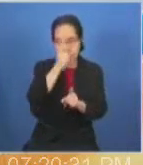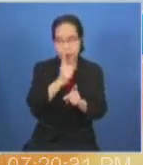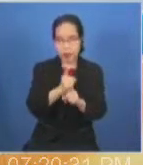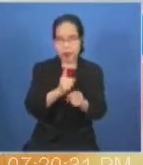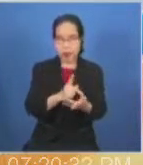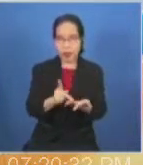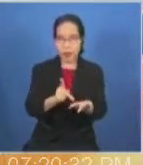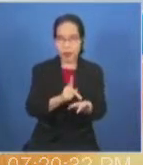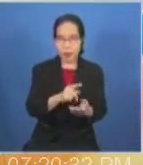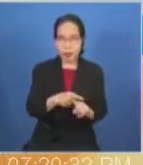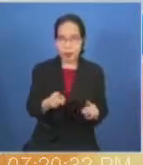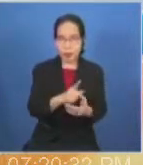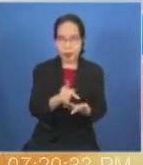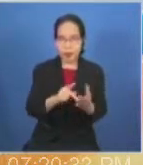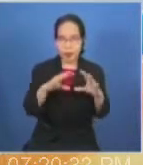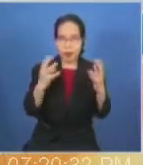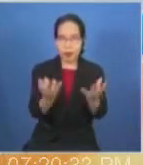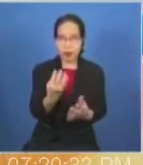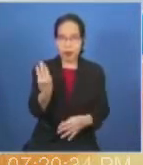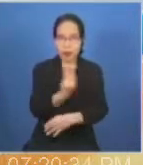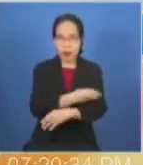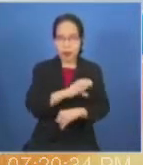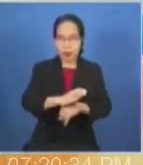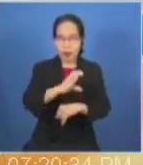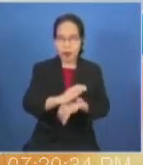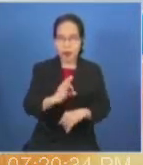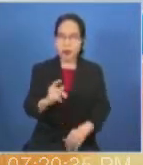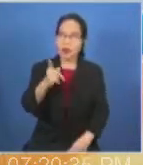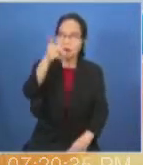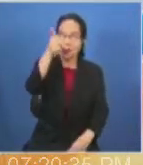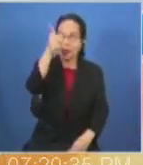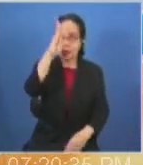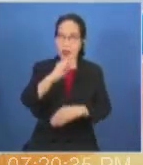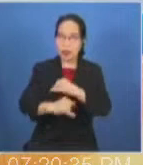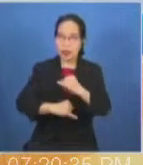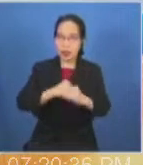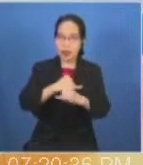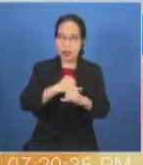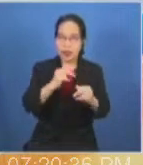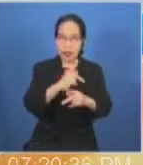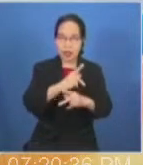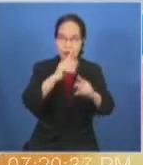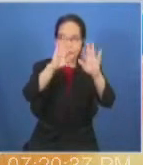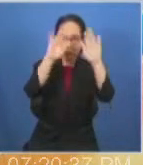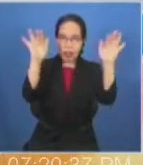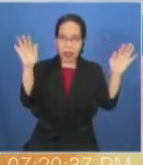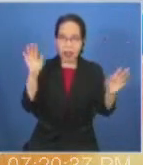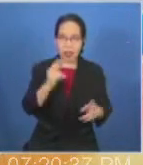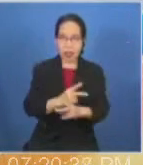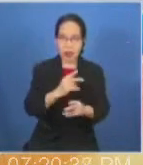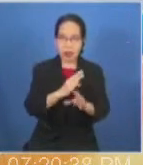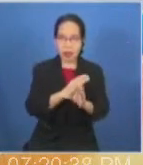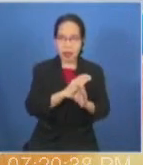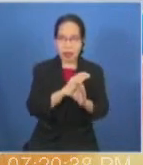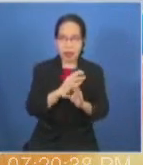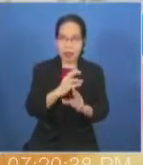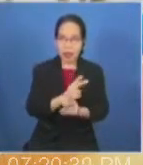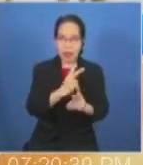our brethren in different parts of the world, the members Church of God International. Keep on shining and keep on